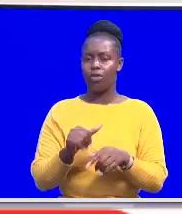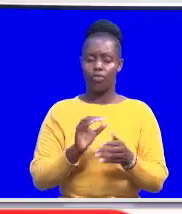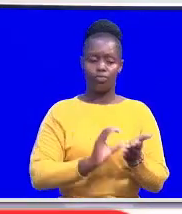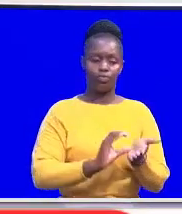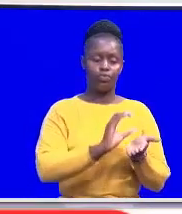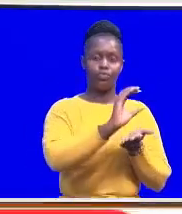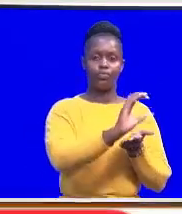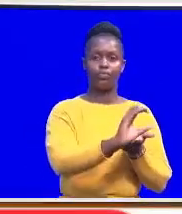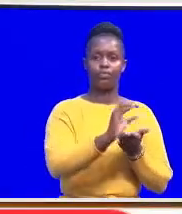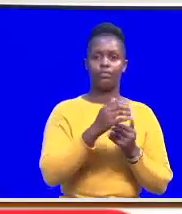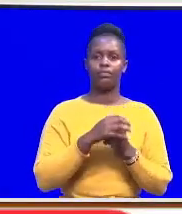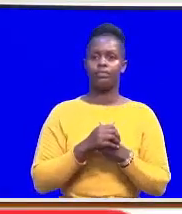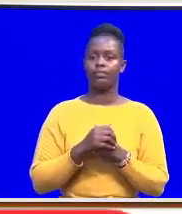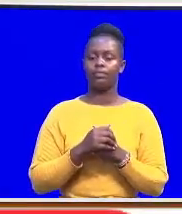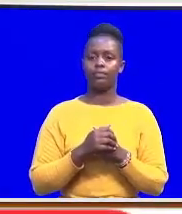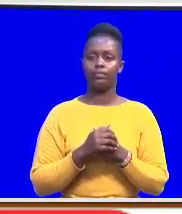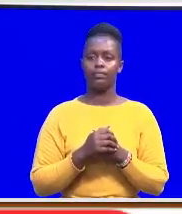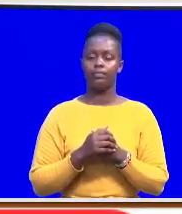it.